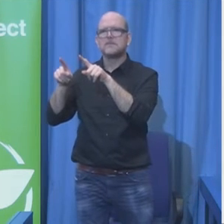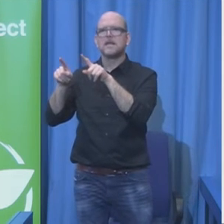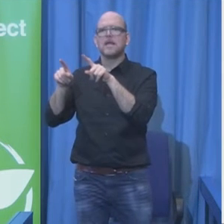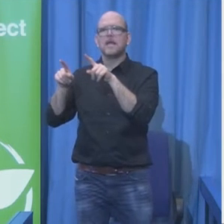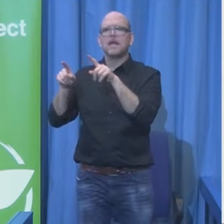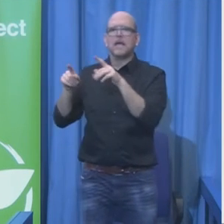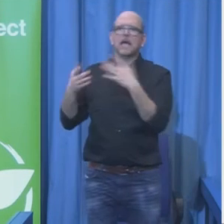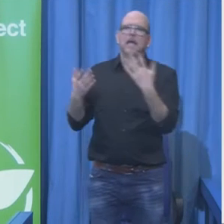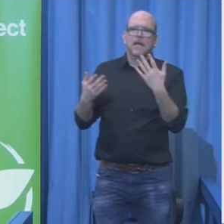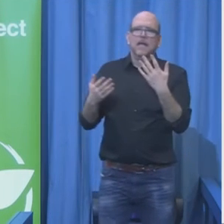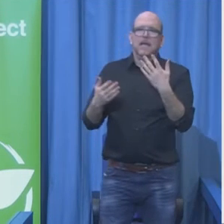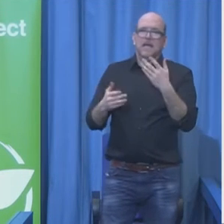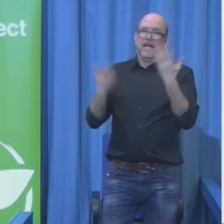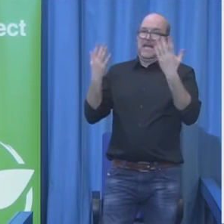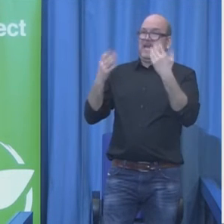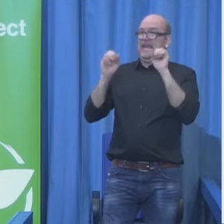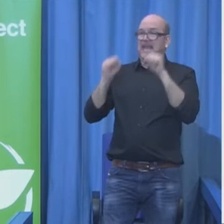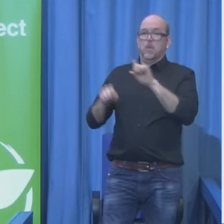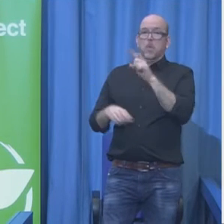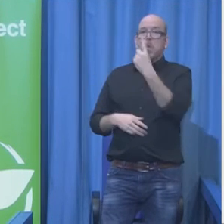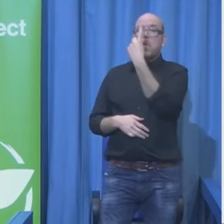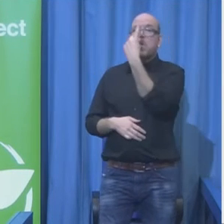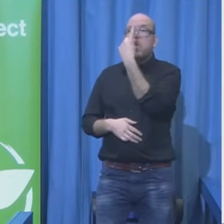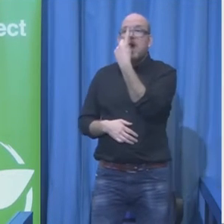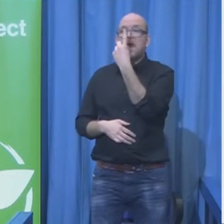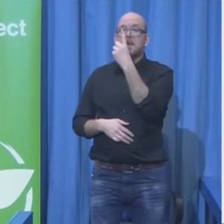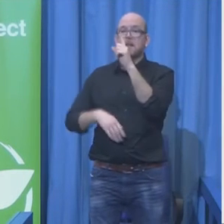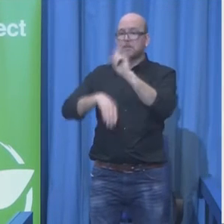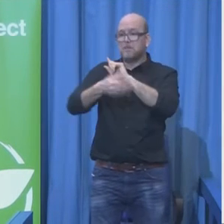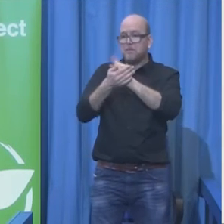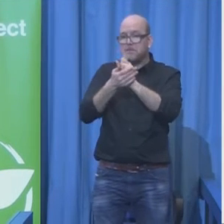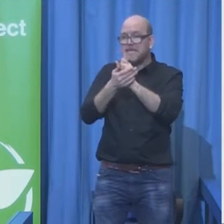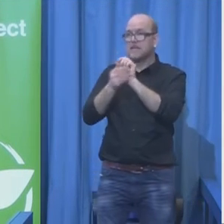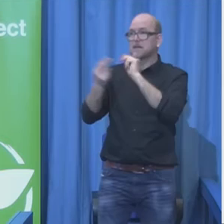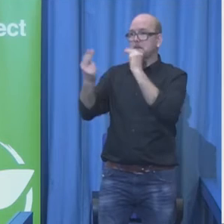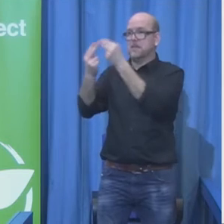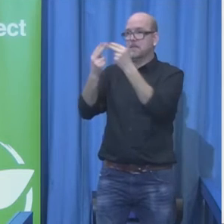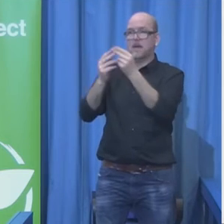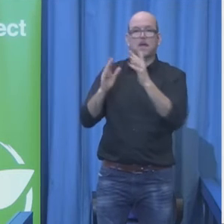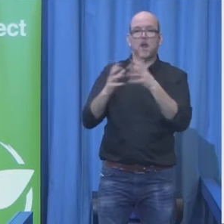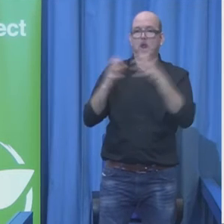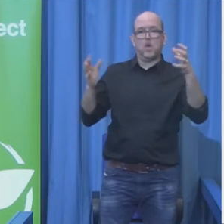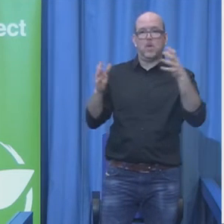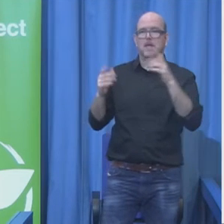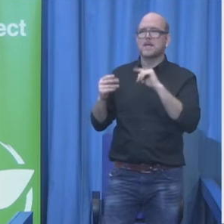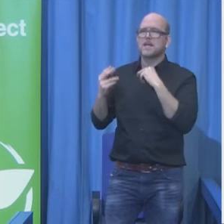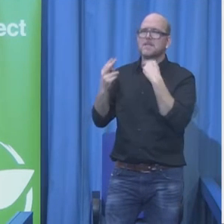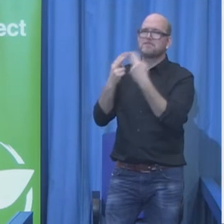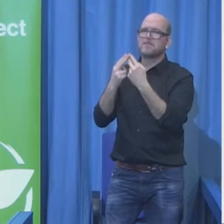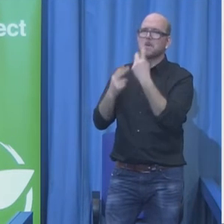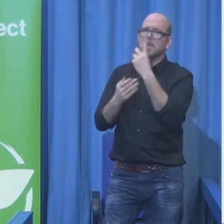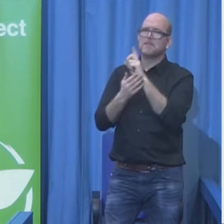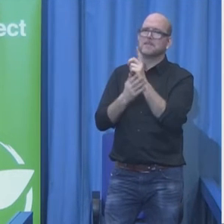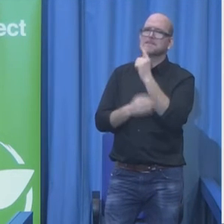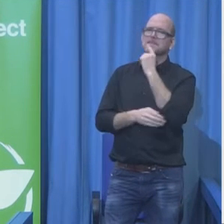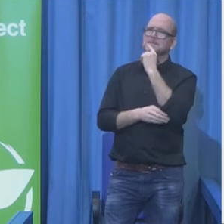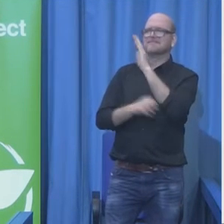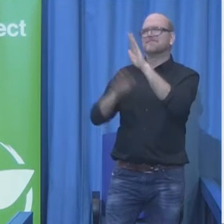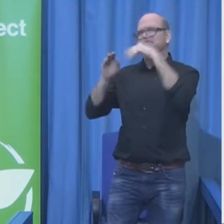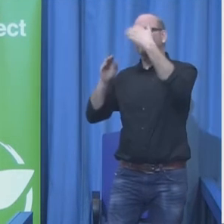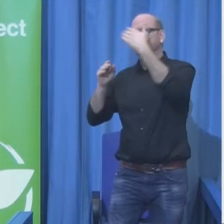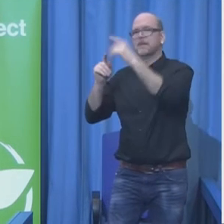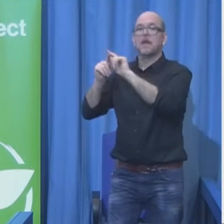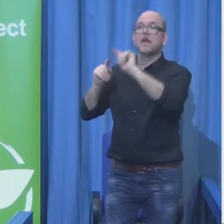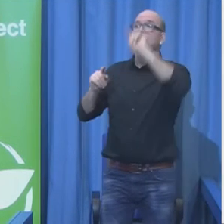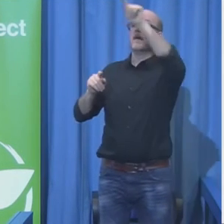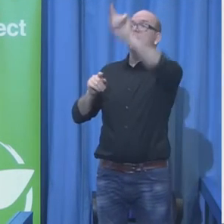answer some of the issues that came up from the floor. I have now Ingrid here in the first floor, and a gentleman over there, and a gentleman